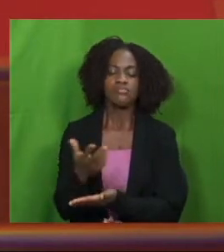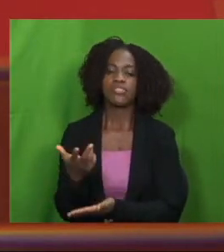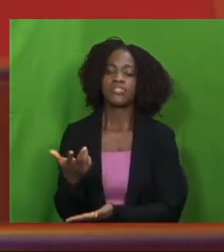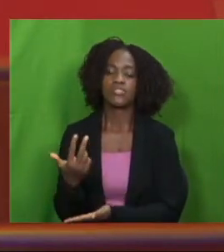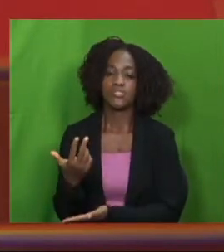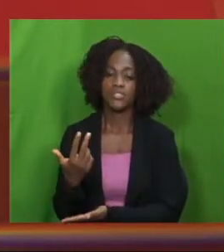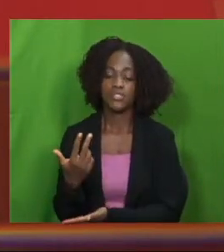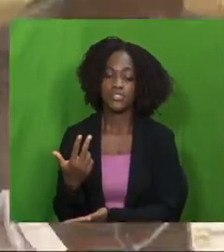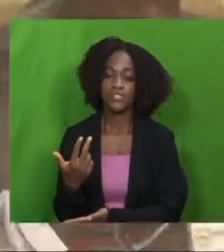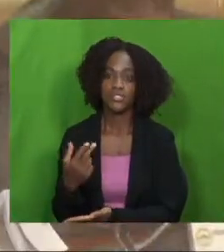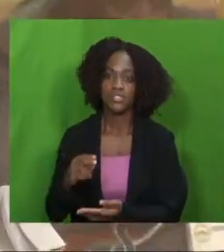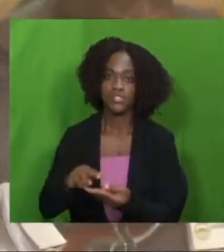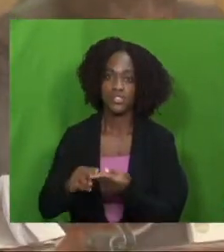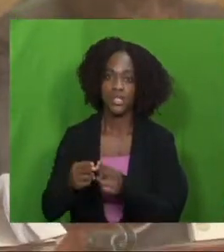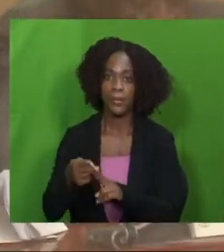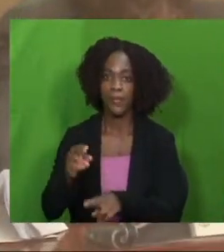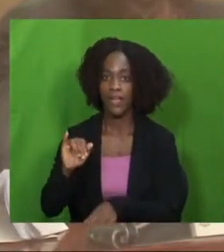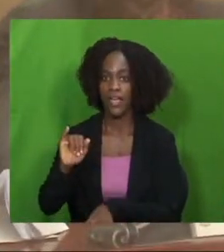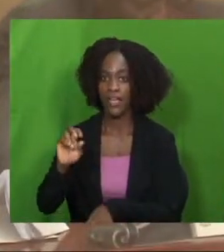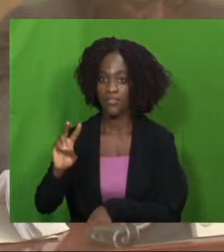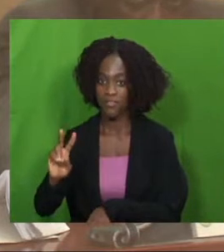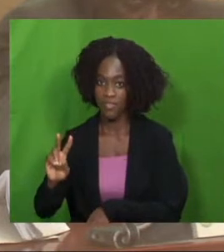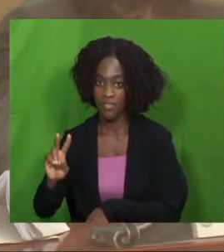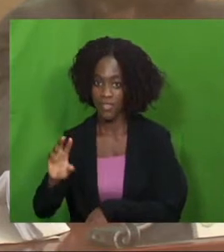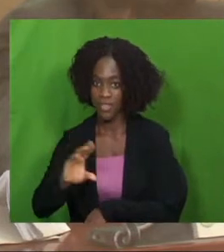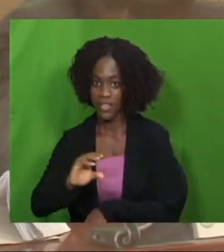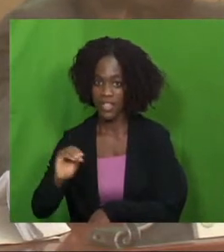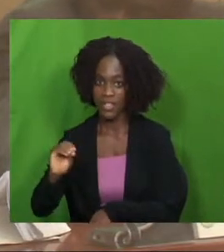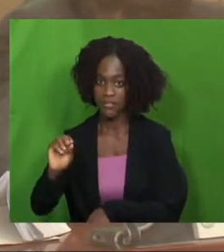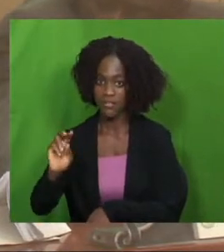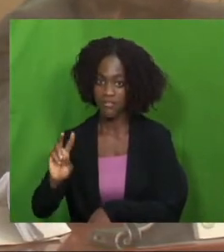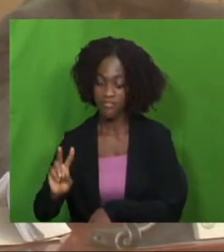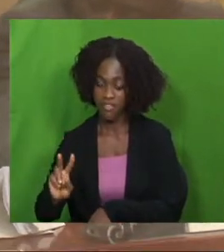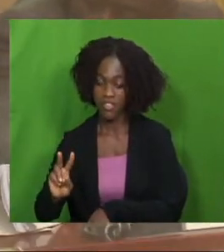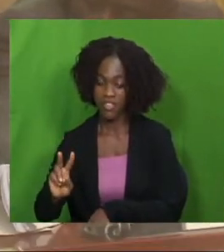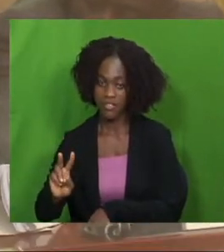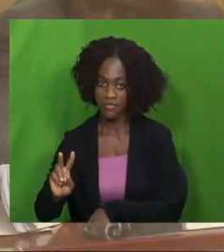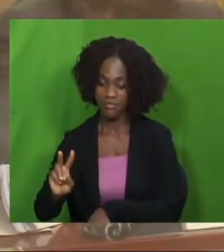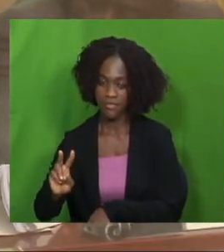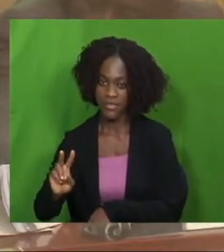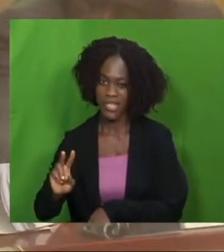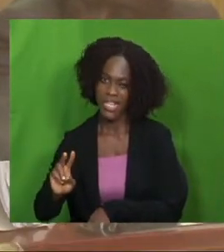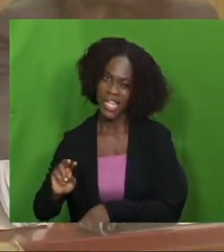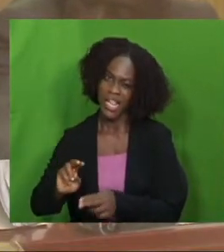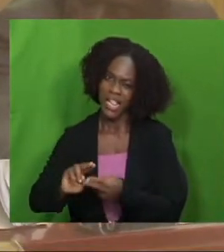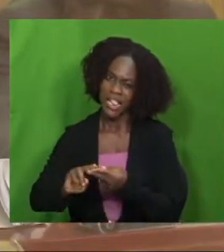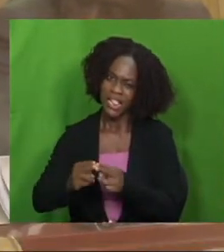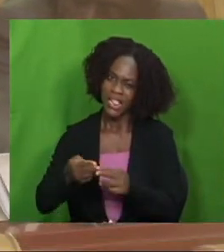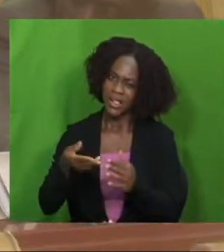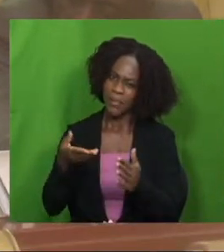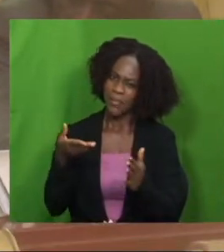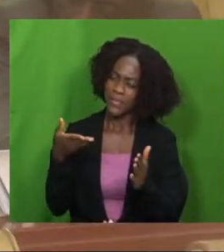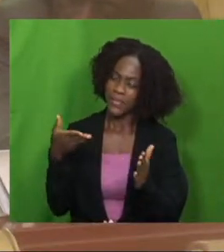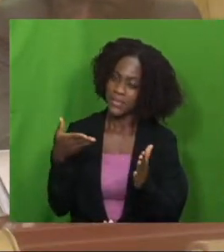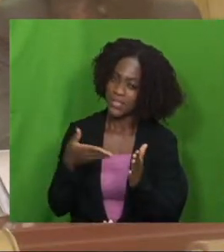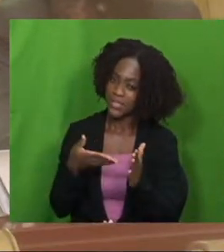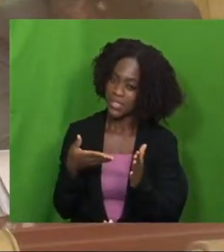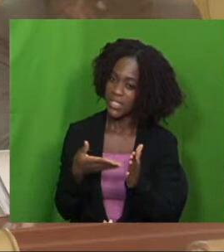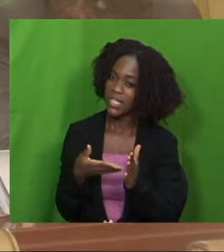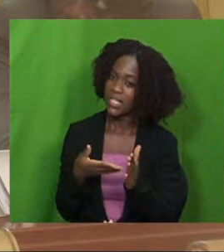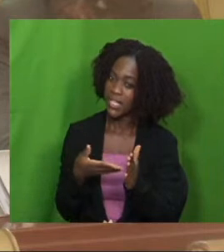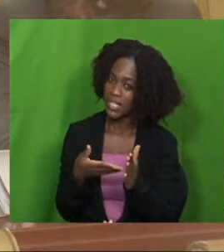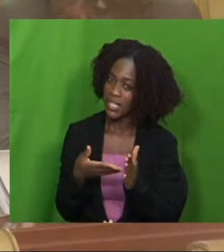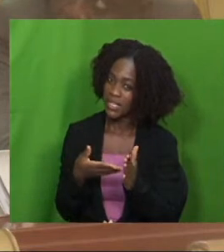items IV and VI, the respective figures should be prefaced with their